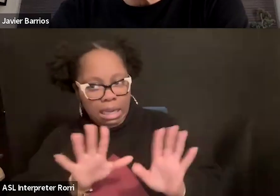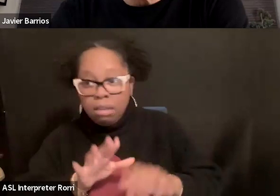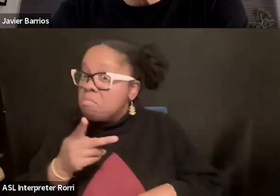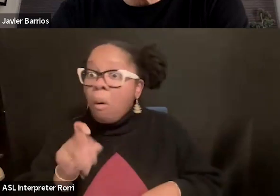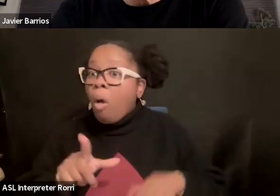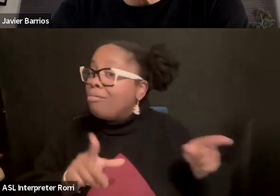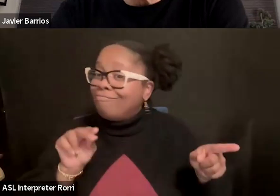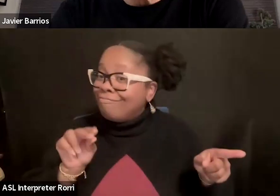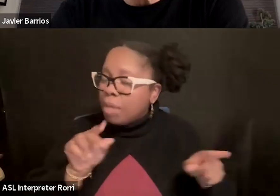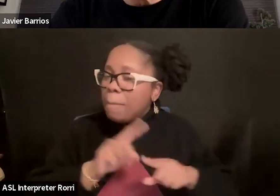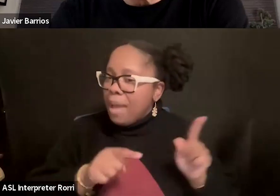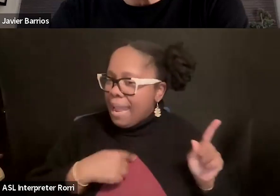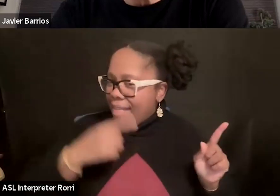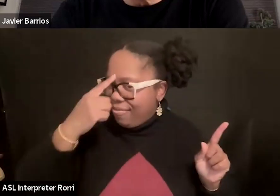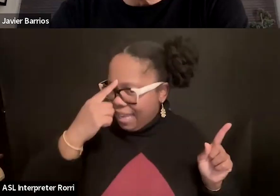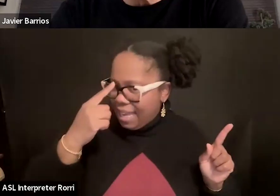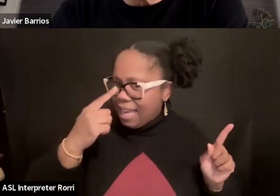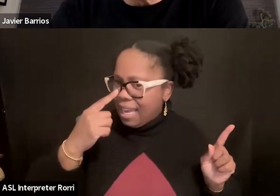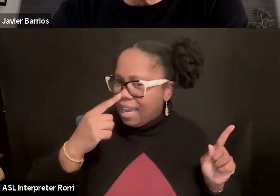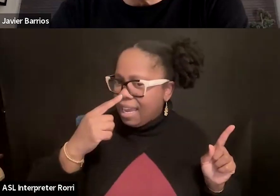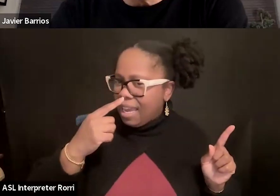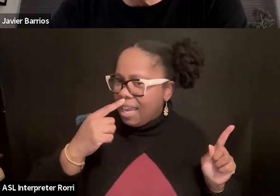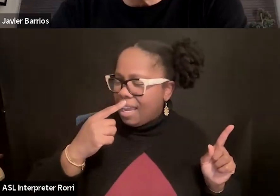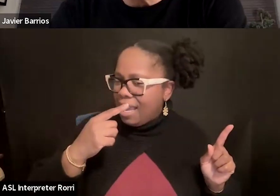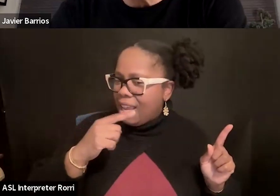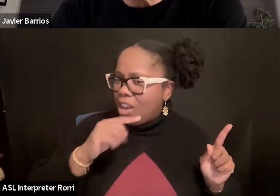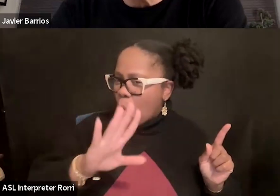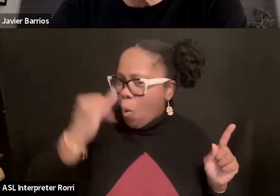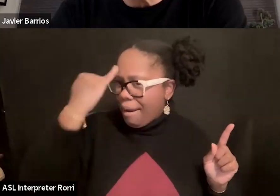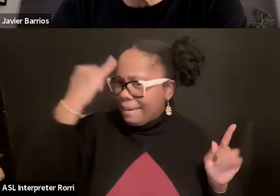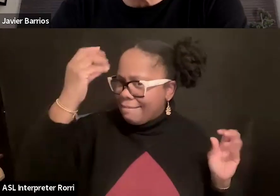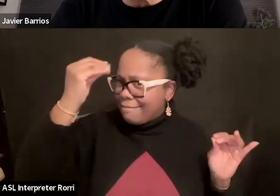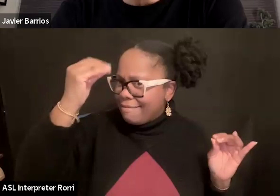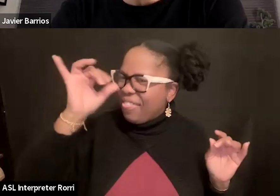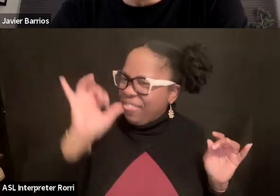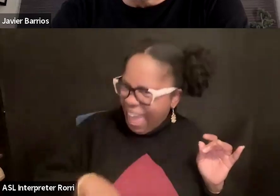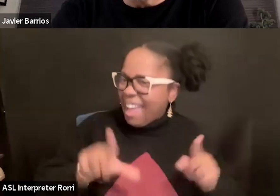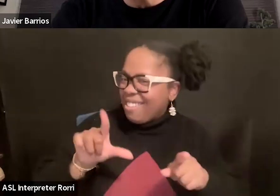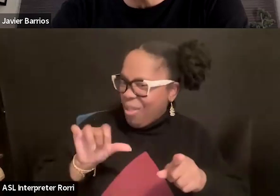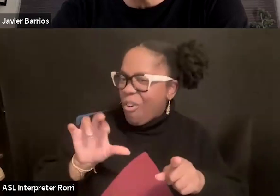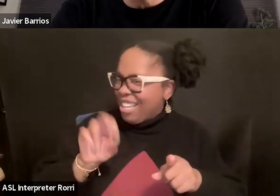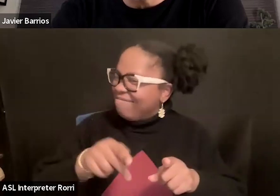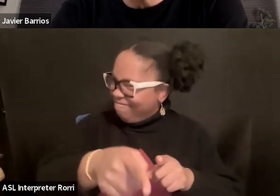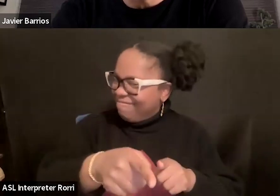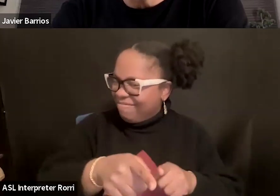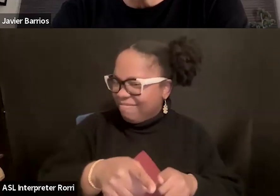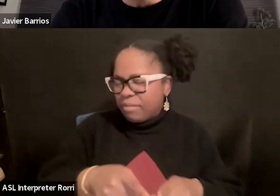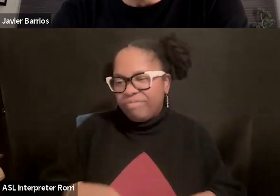does. But I think, Lauren, that what you had in your head was closer to what I was going for, which was, it was kind of one of